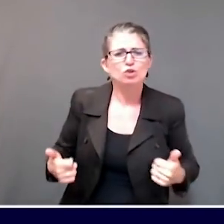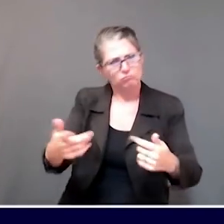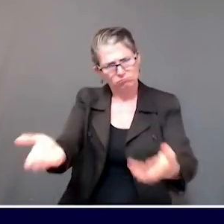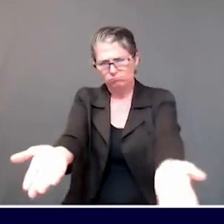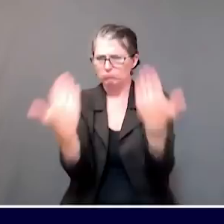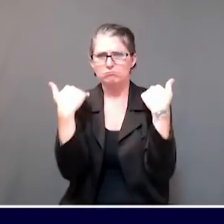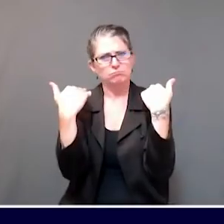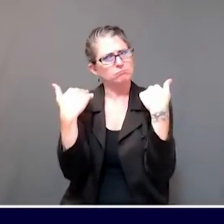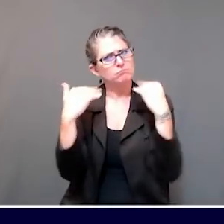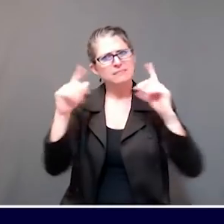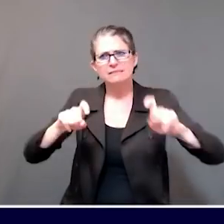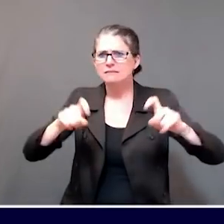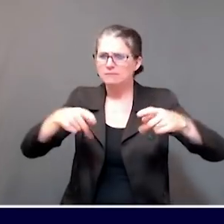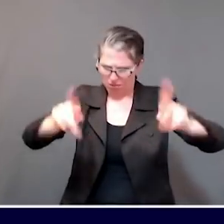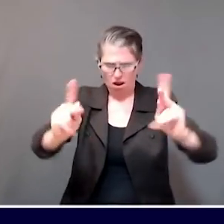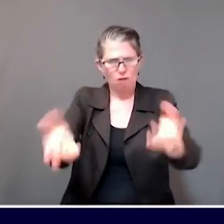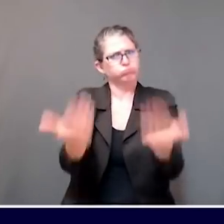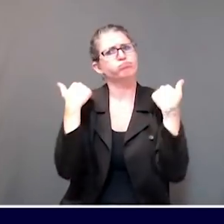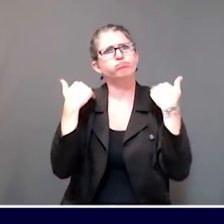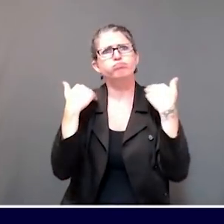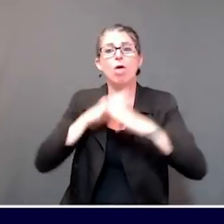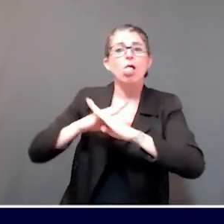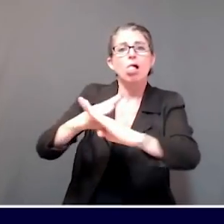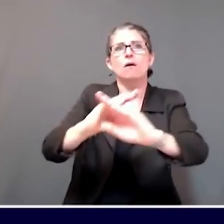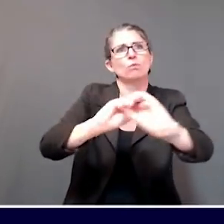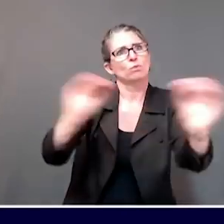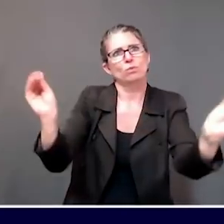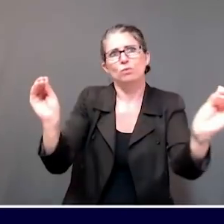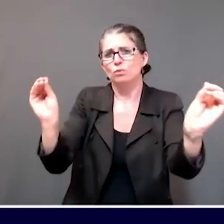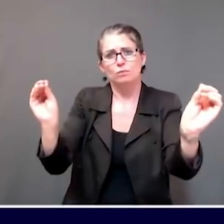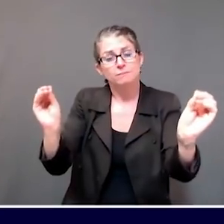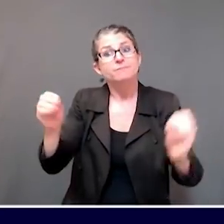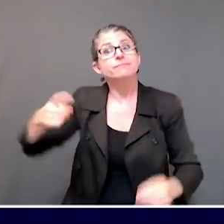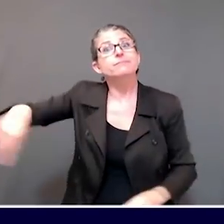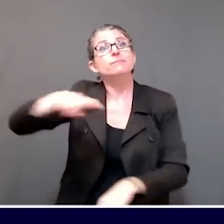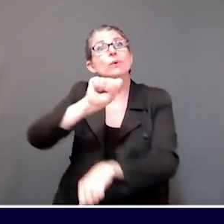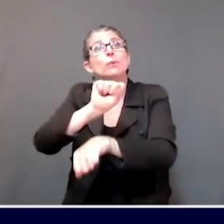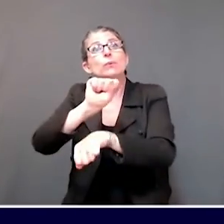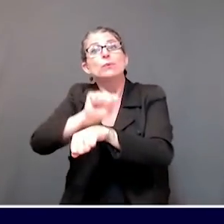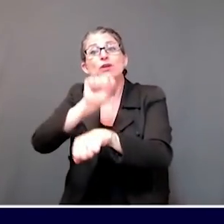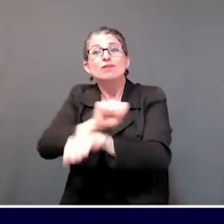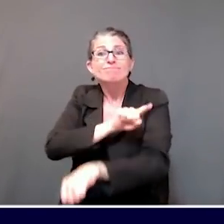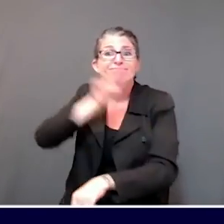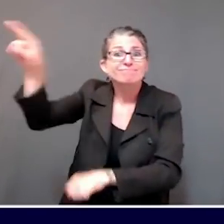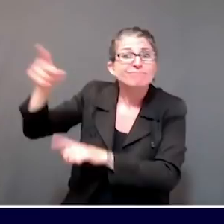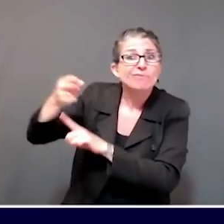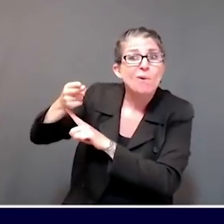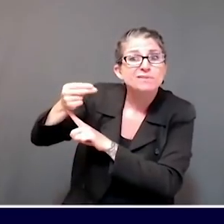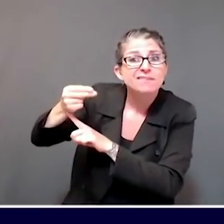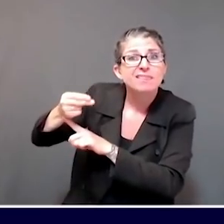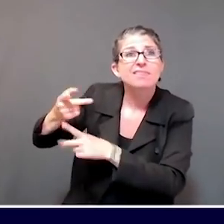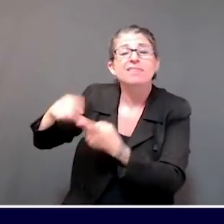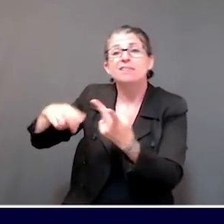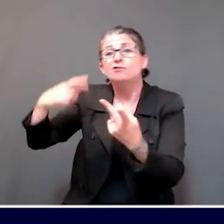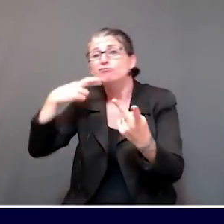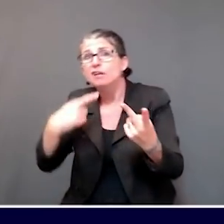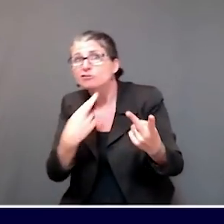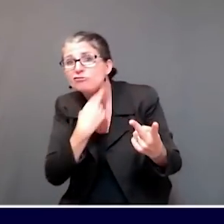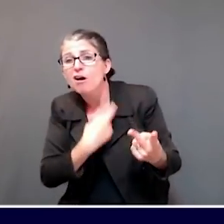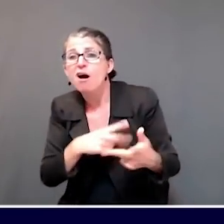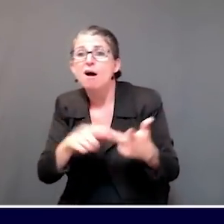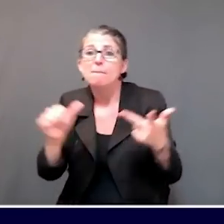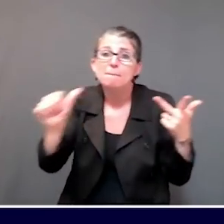racial disparities in COVID-19, and visitors from other states with a higher prevalence of COVID-19 than in Maine, among